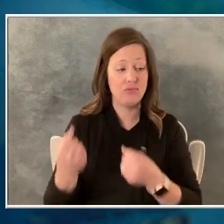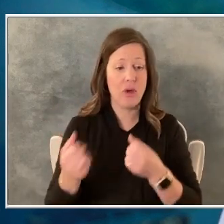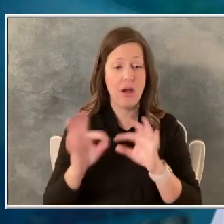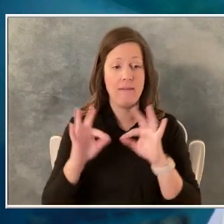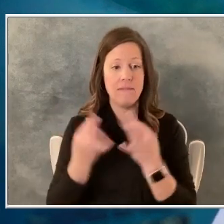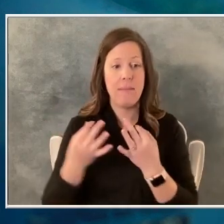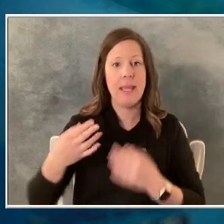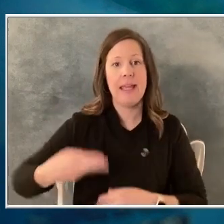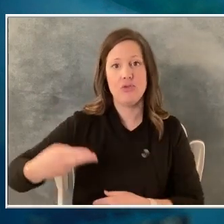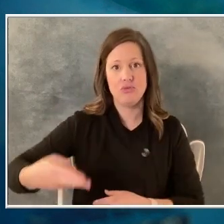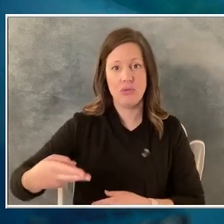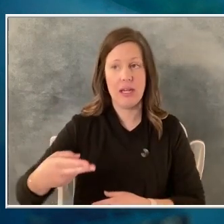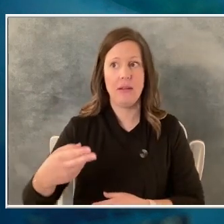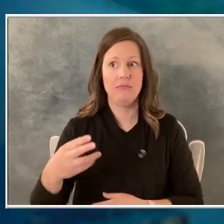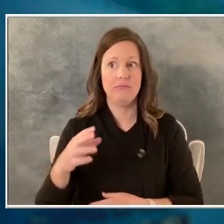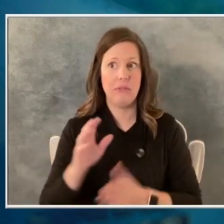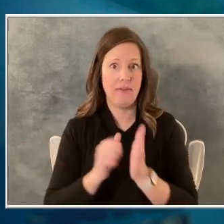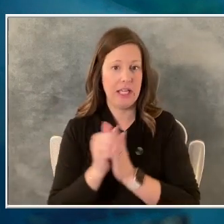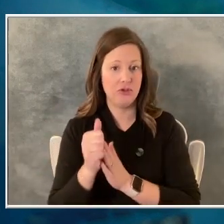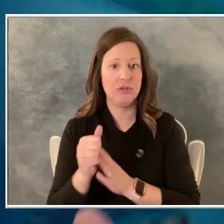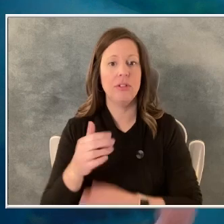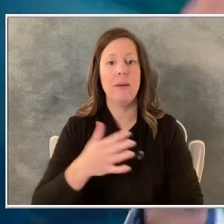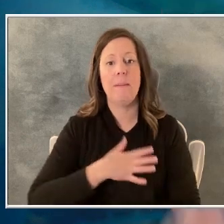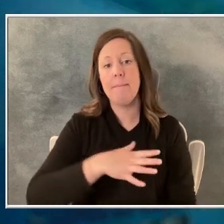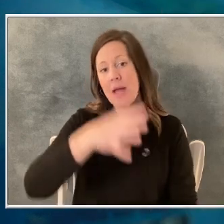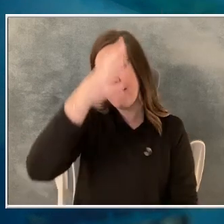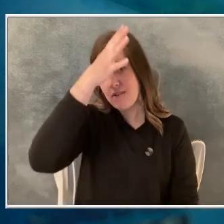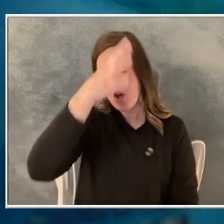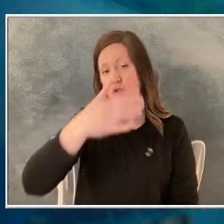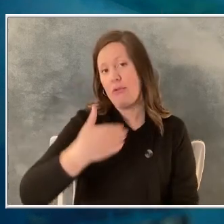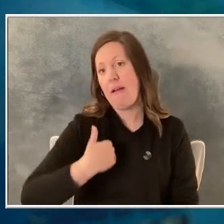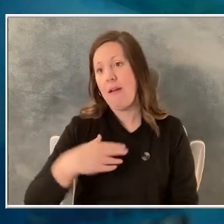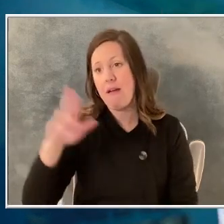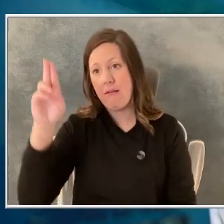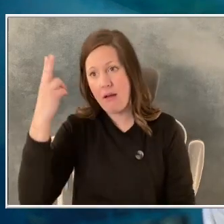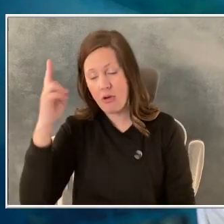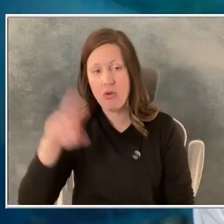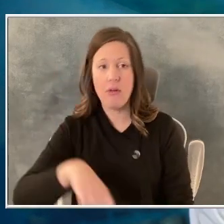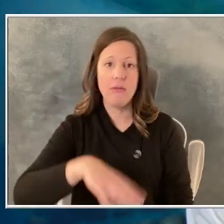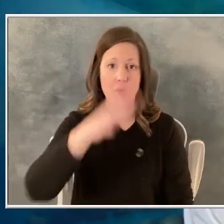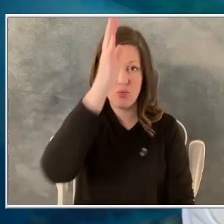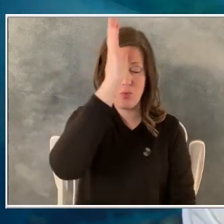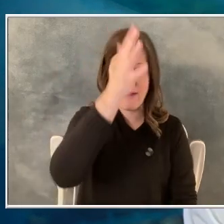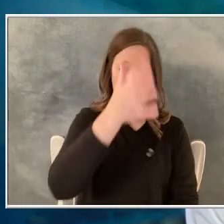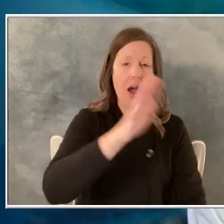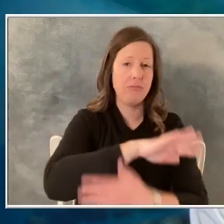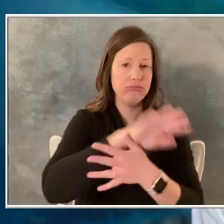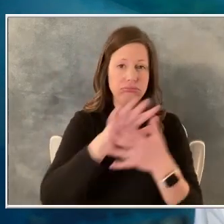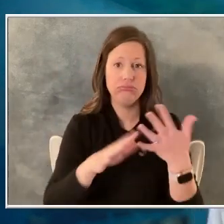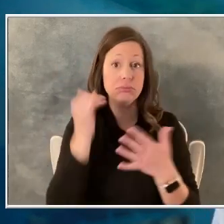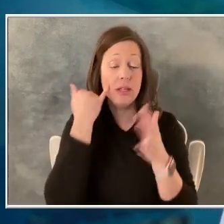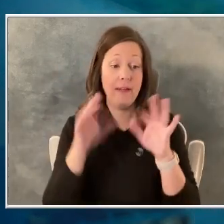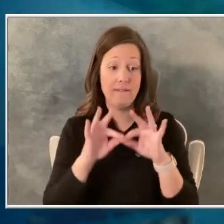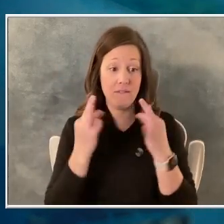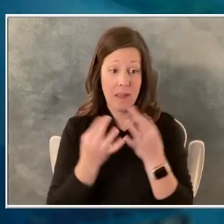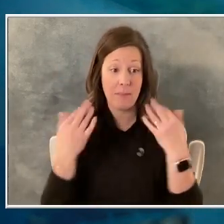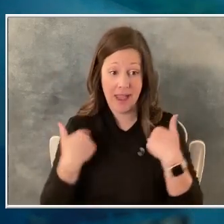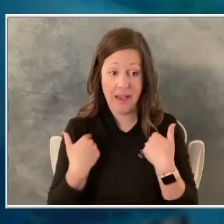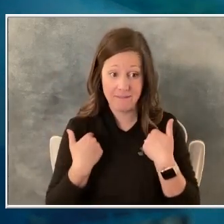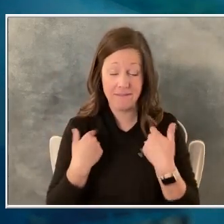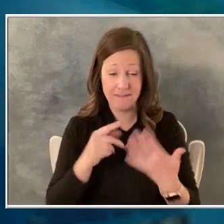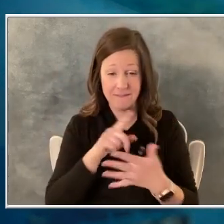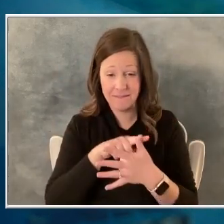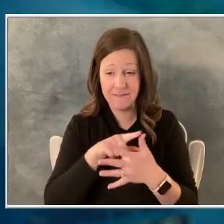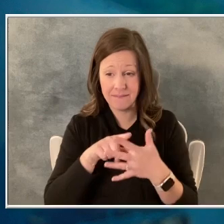cancer. If my father had it, my uncle had it, my grandfather had it, if it runs in the family in a very strong way, I